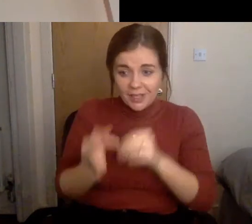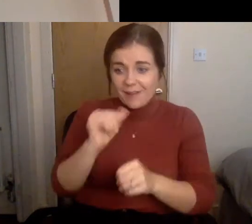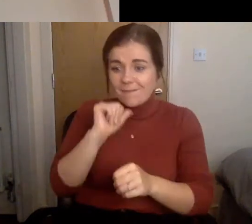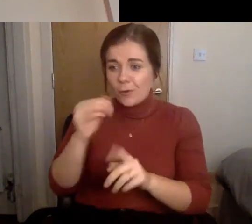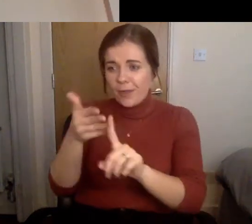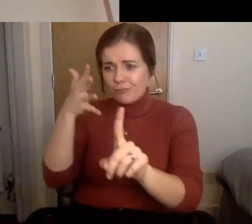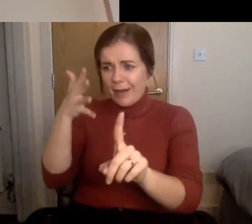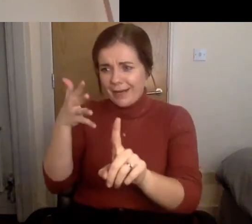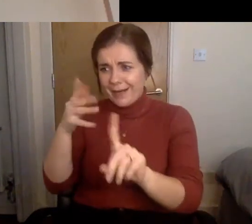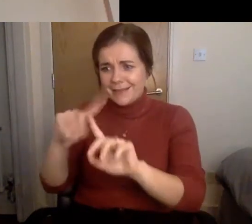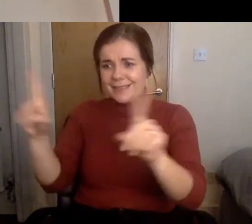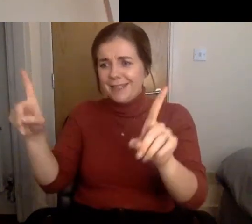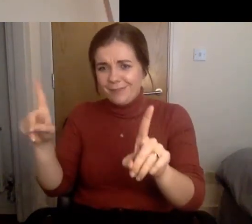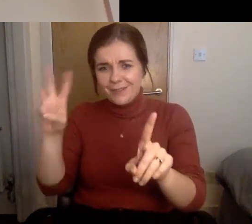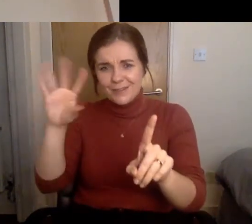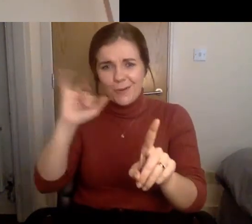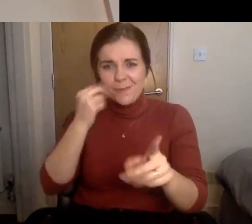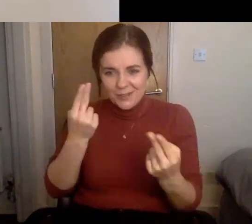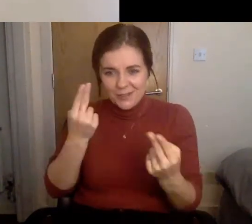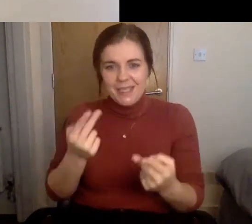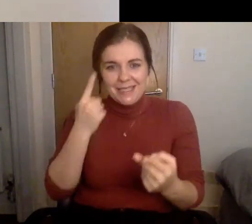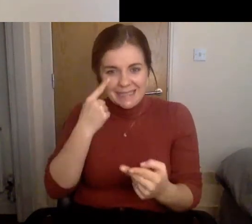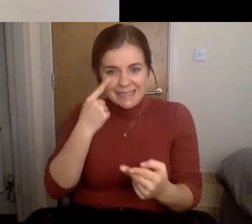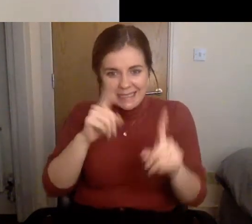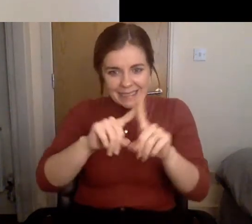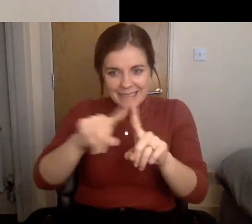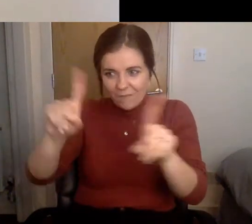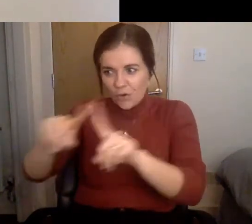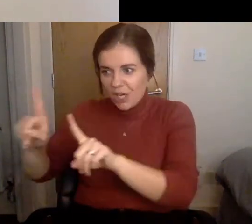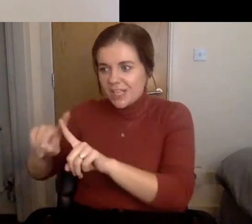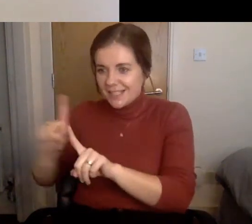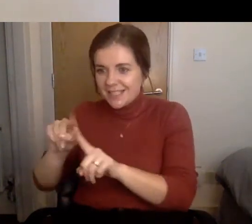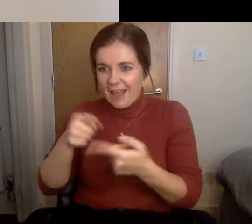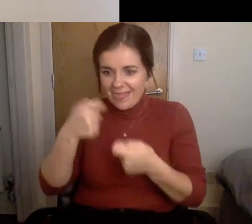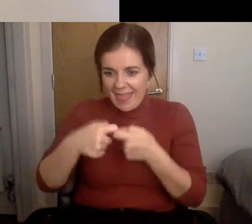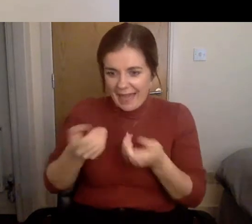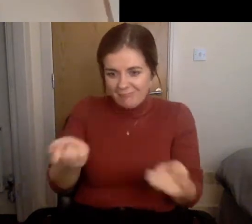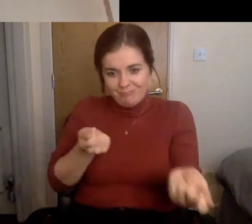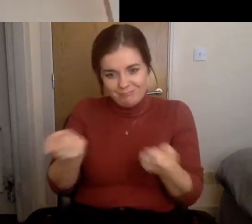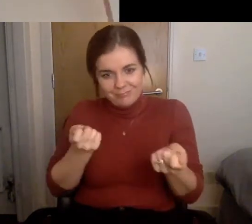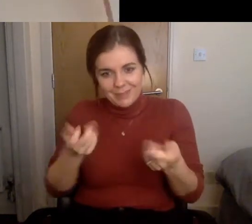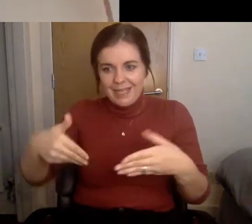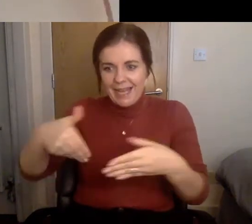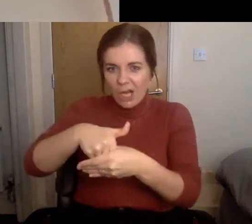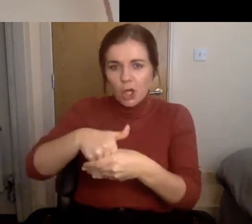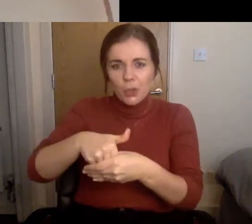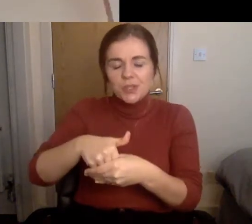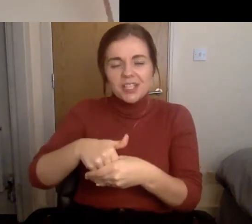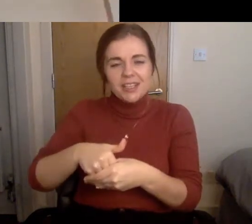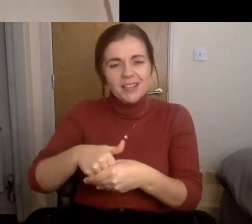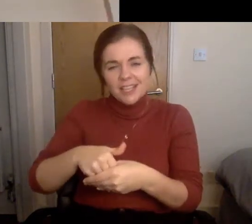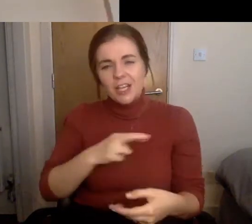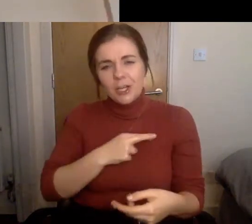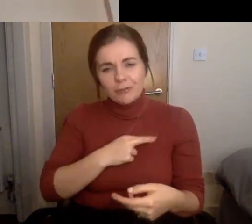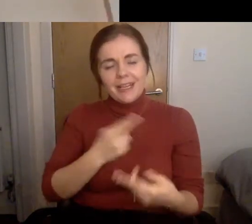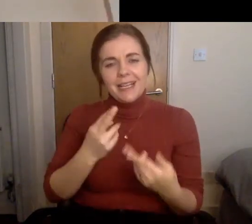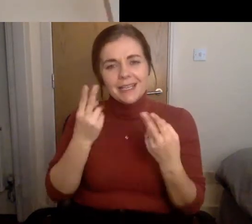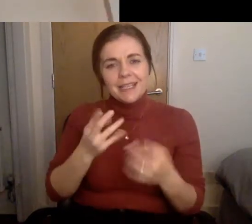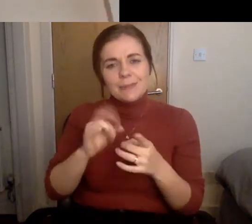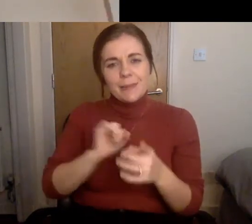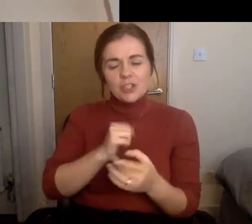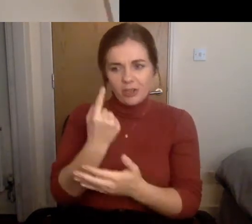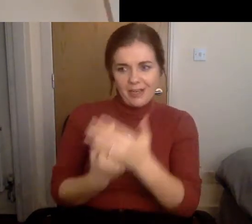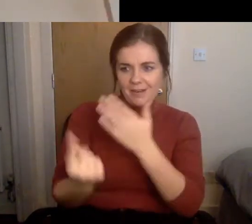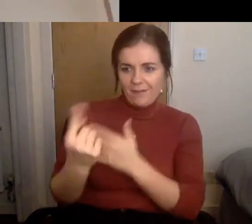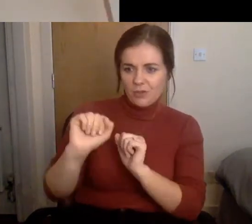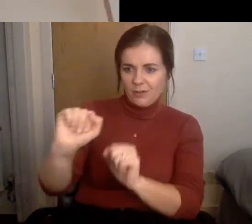you including, or what are you trying to accommodate? You know, and what are you trying to facilitate or nurture in the class? Or you're not really even giving individuals